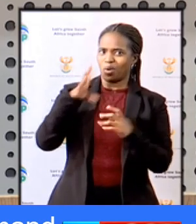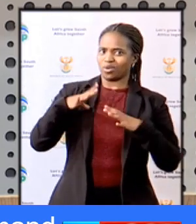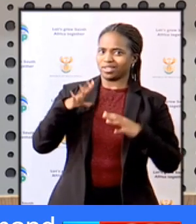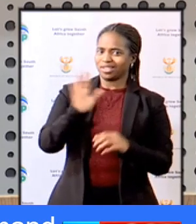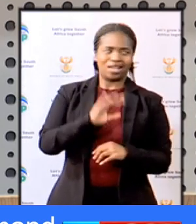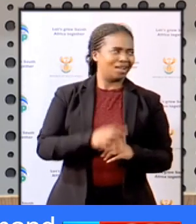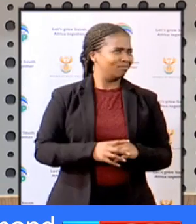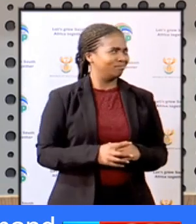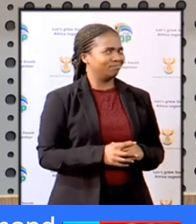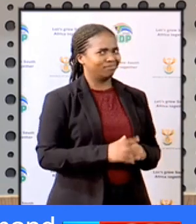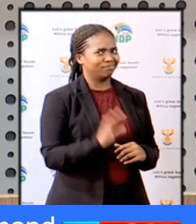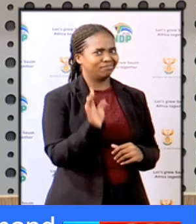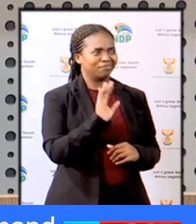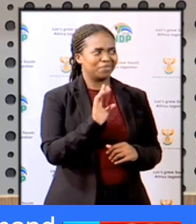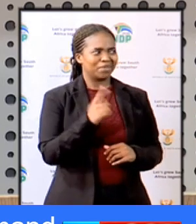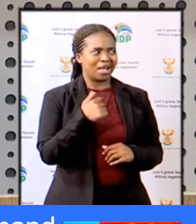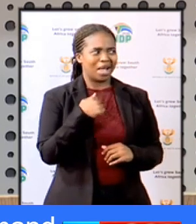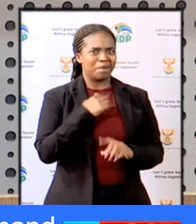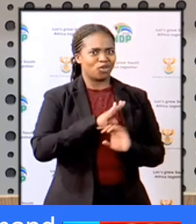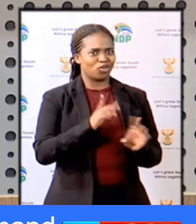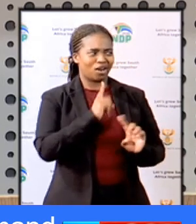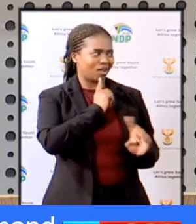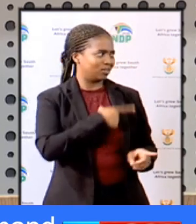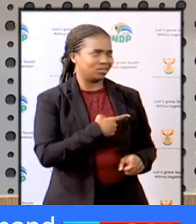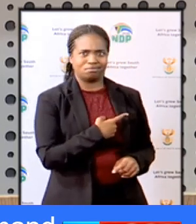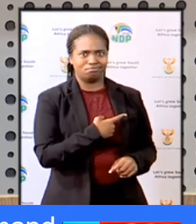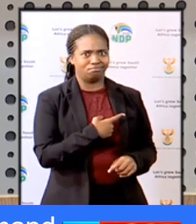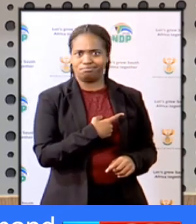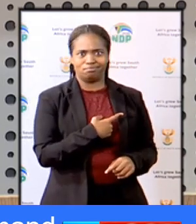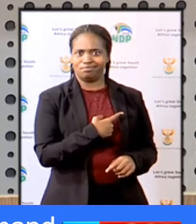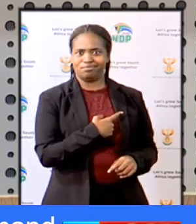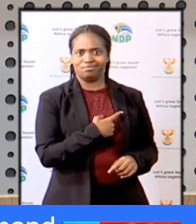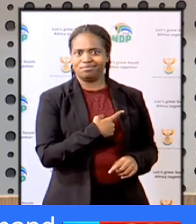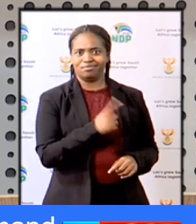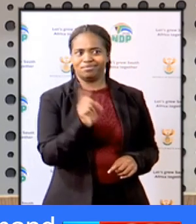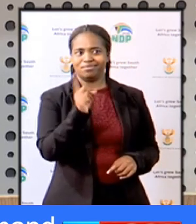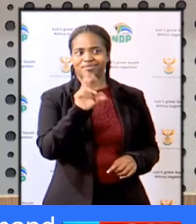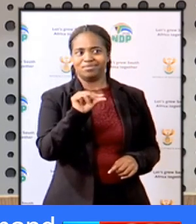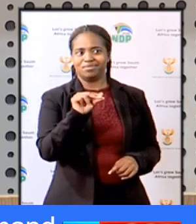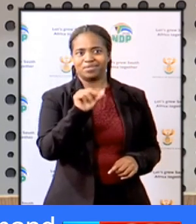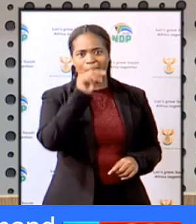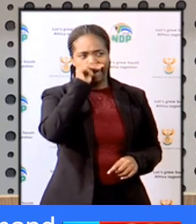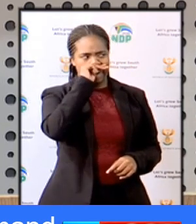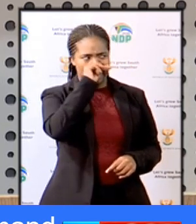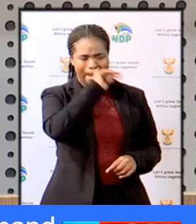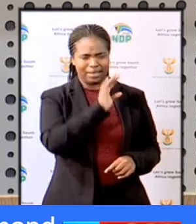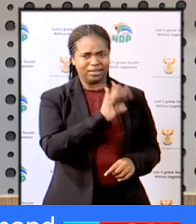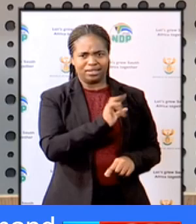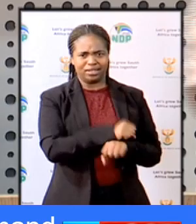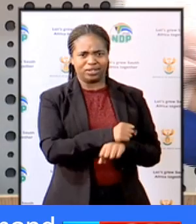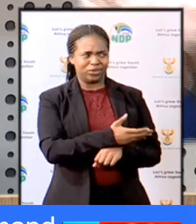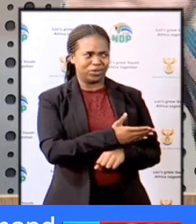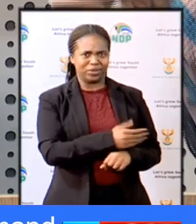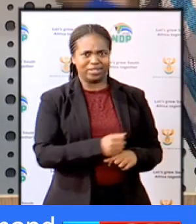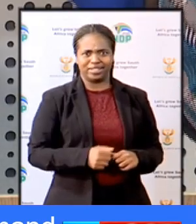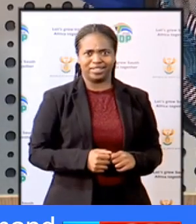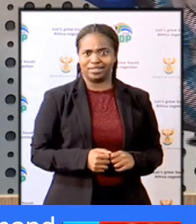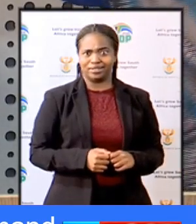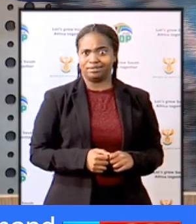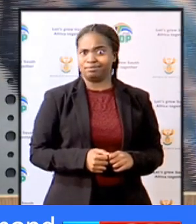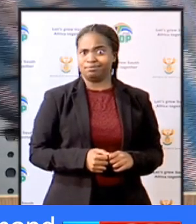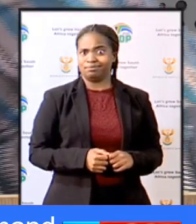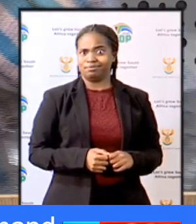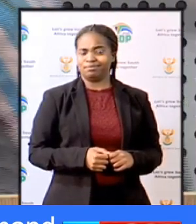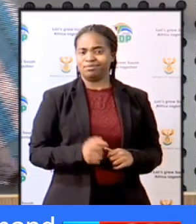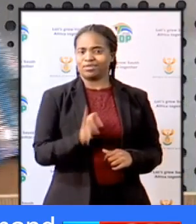Mahogany. So I'm not going to respond to the just ignore that one.